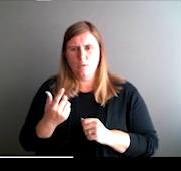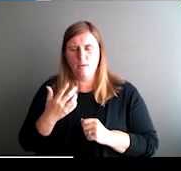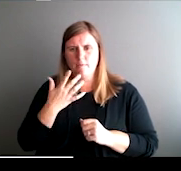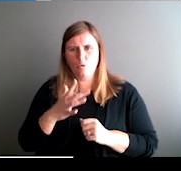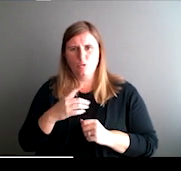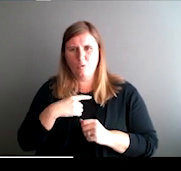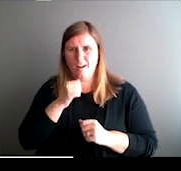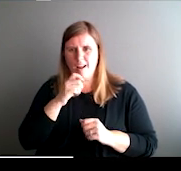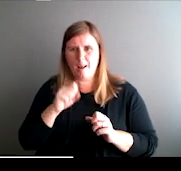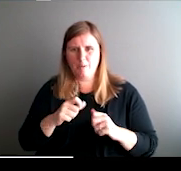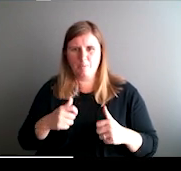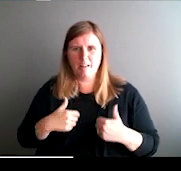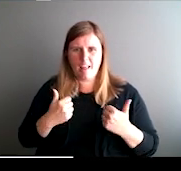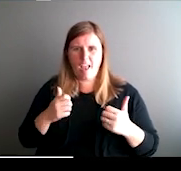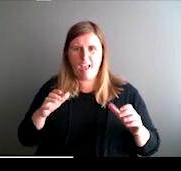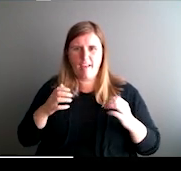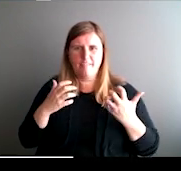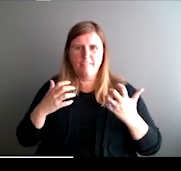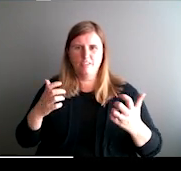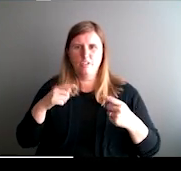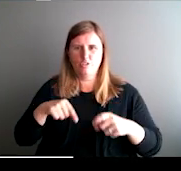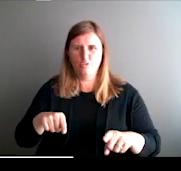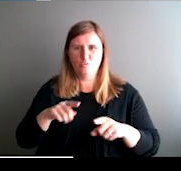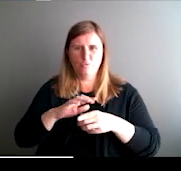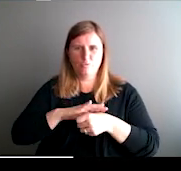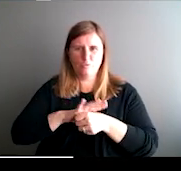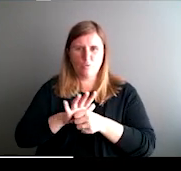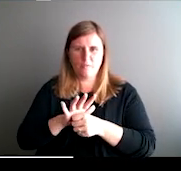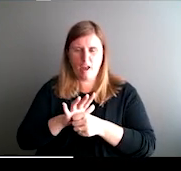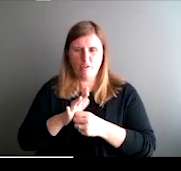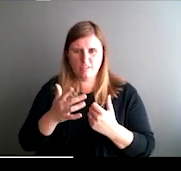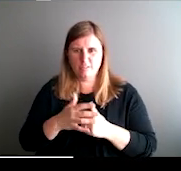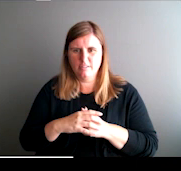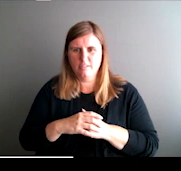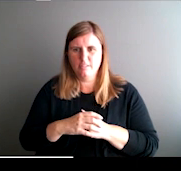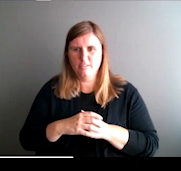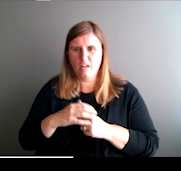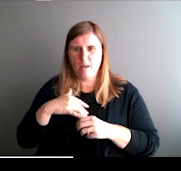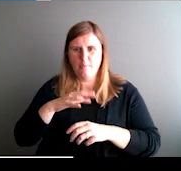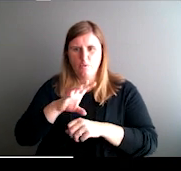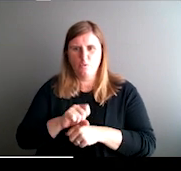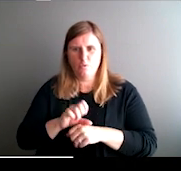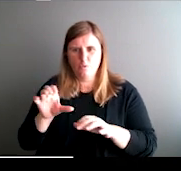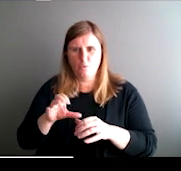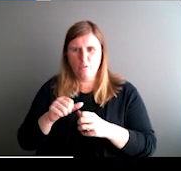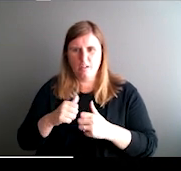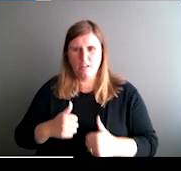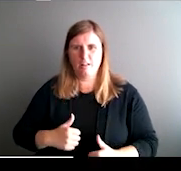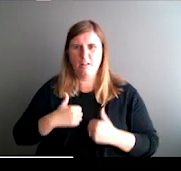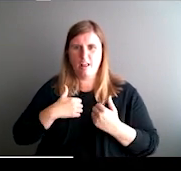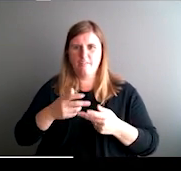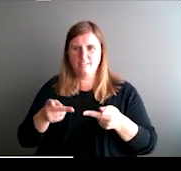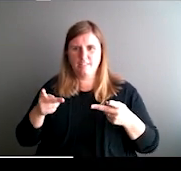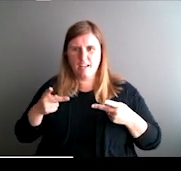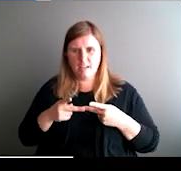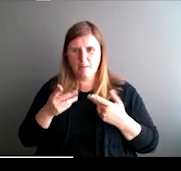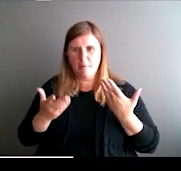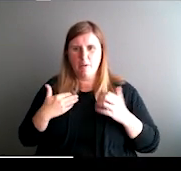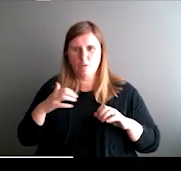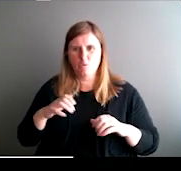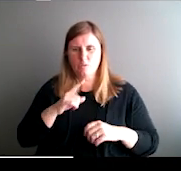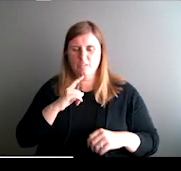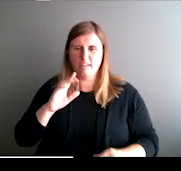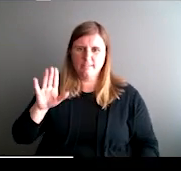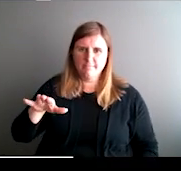unfortunately we're not able to be live due to the coronavirus, and I'm used to doing these things in a live setting, and something that I might do would be to